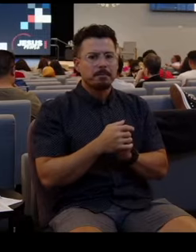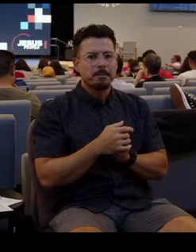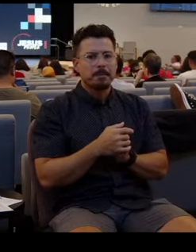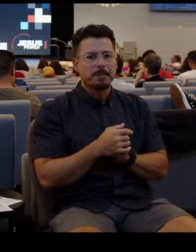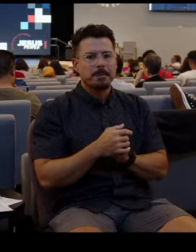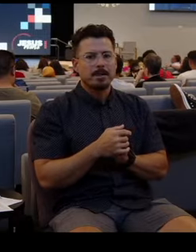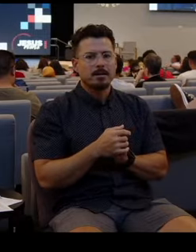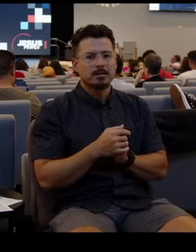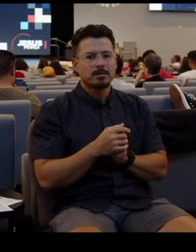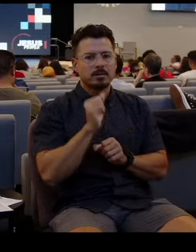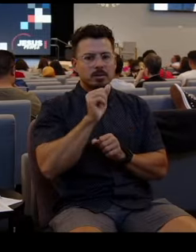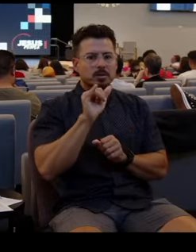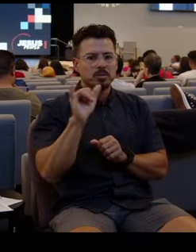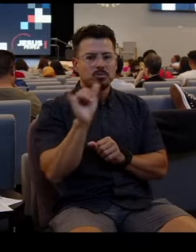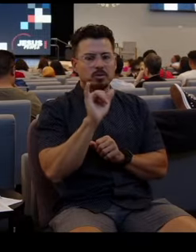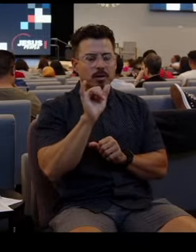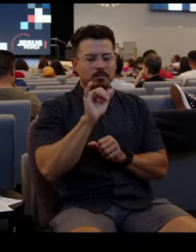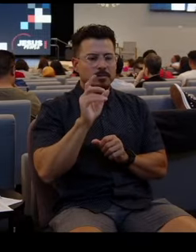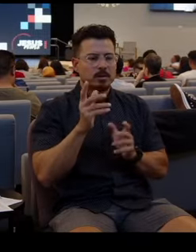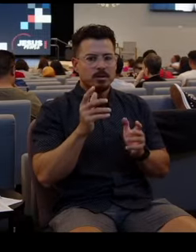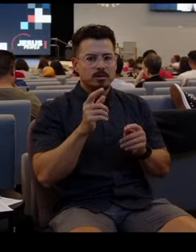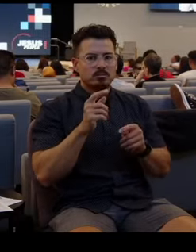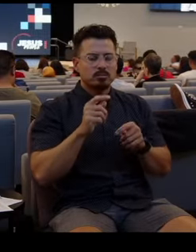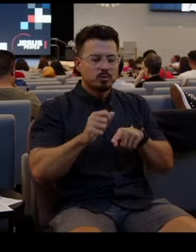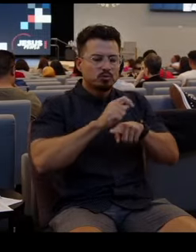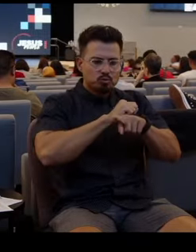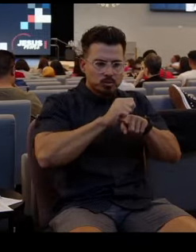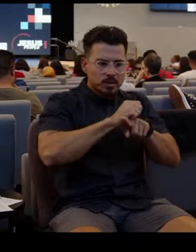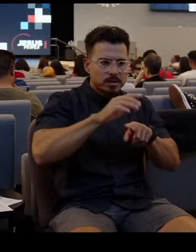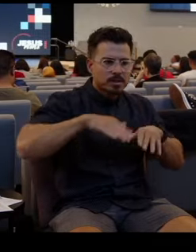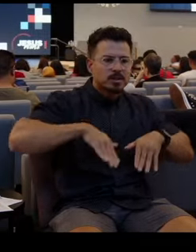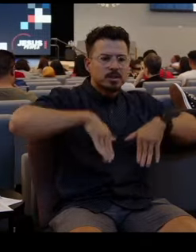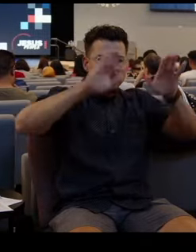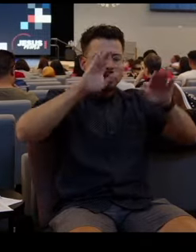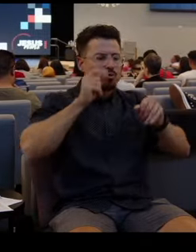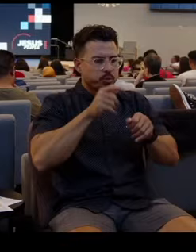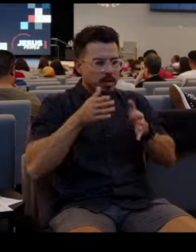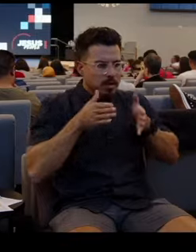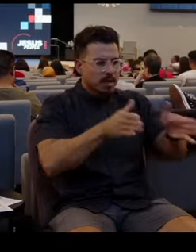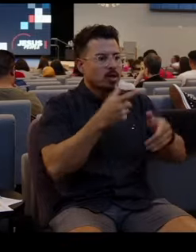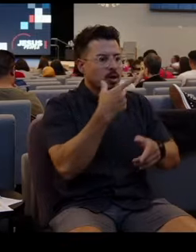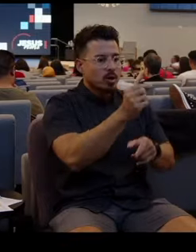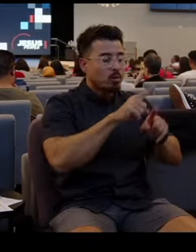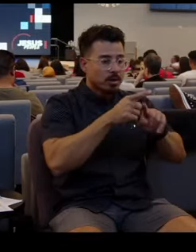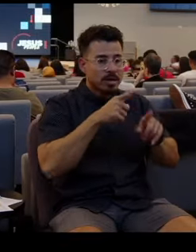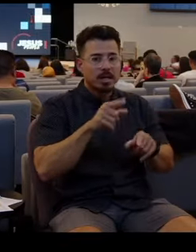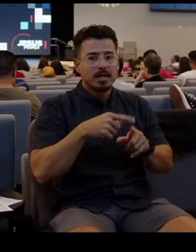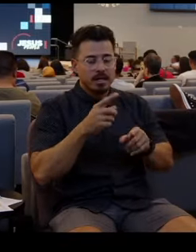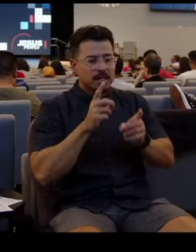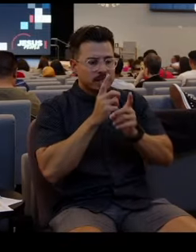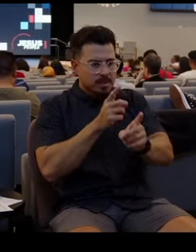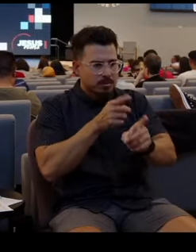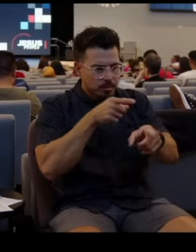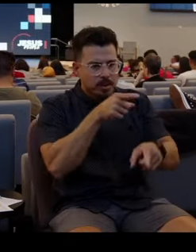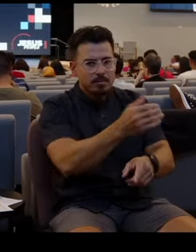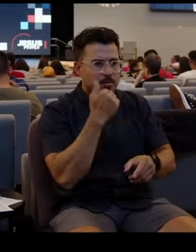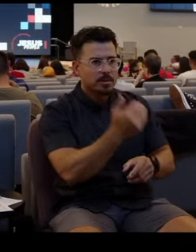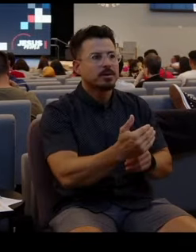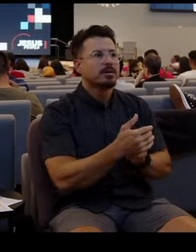same principle applies. It's like raising kids. Train a child in the way they should go. When you disciple them, disciple them good.